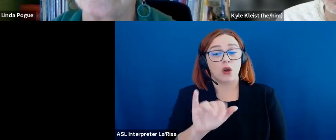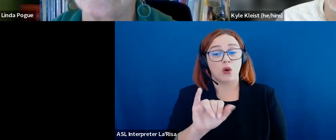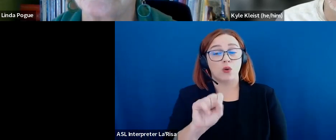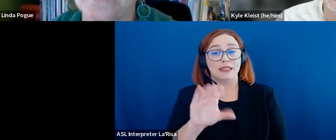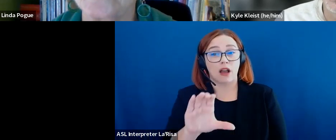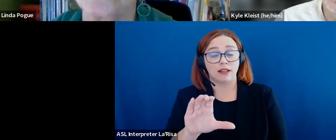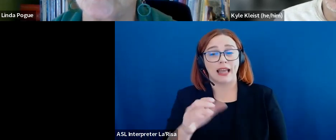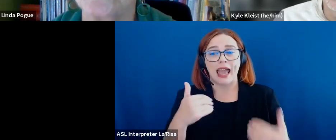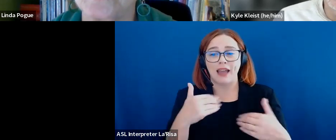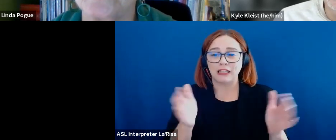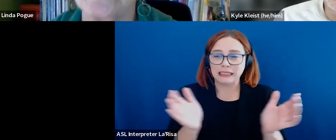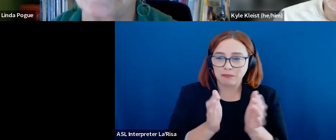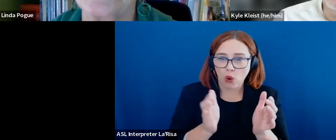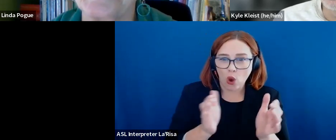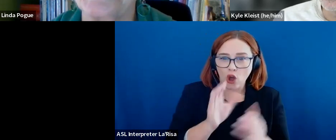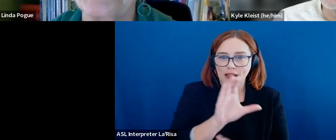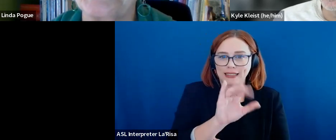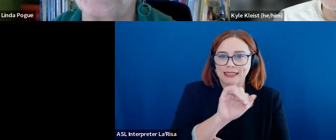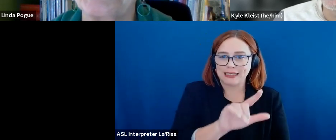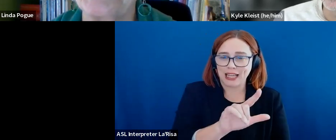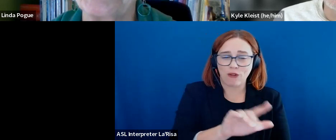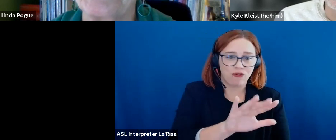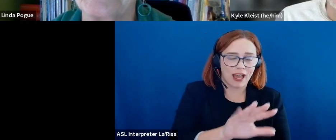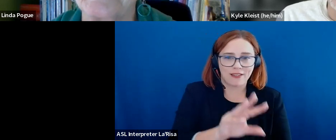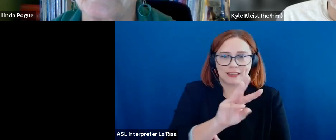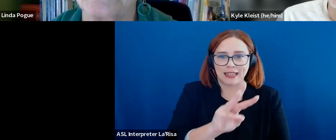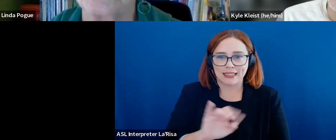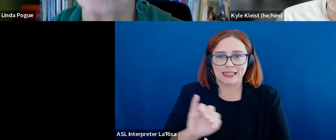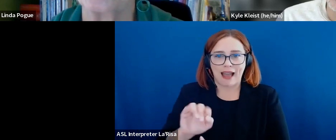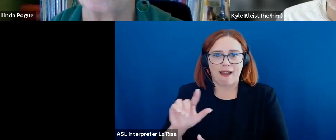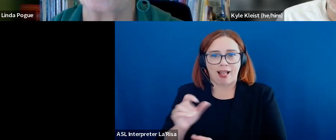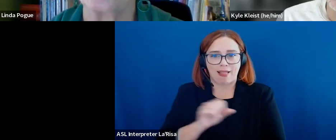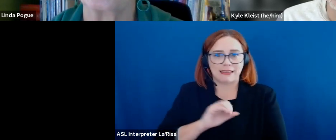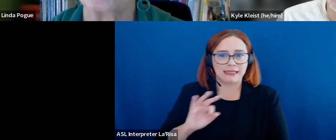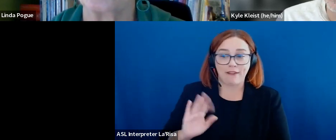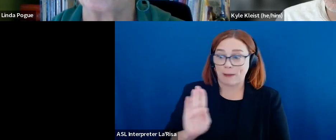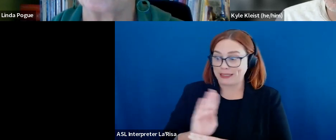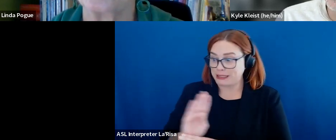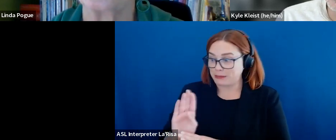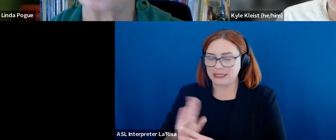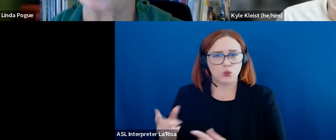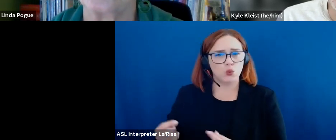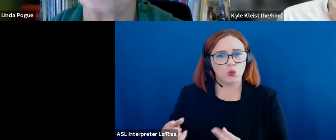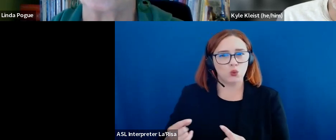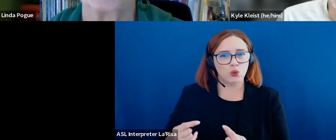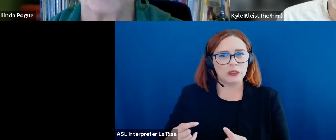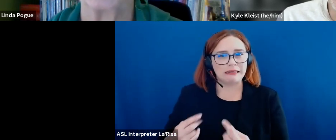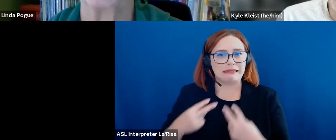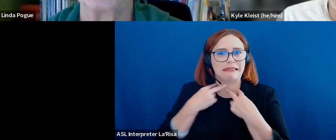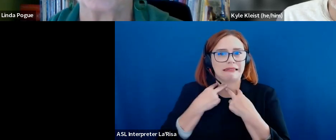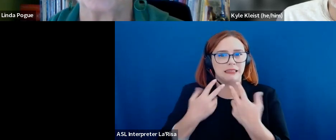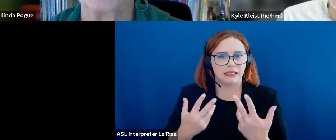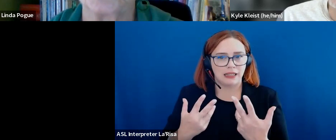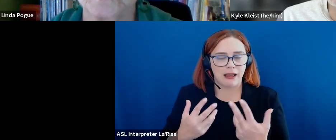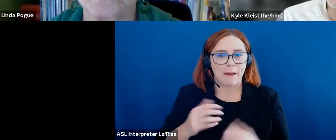IL staff that's, and everybody's busy. It's hard to fit in, and the pandemic didn't help. I mean,